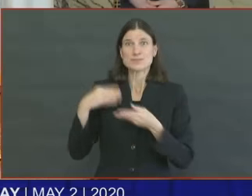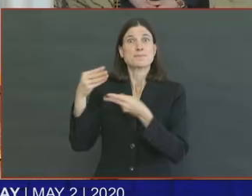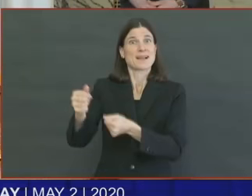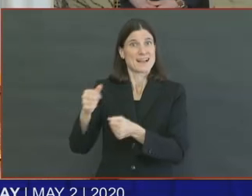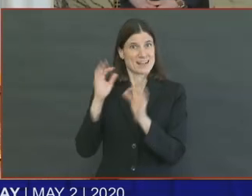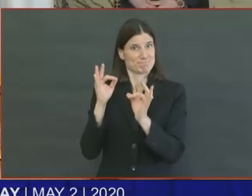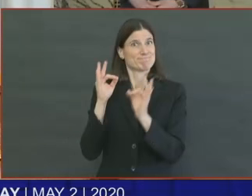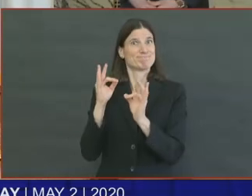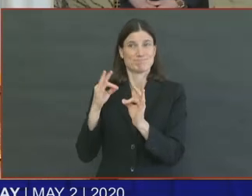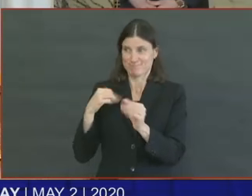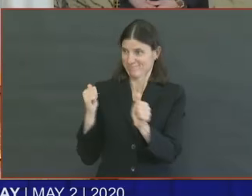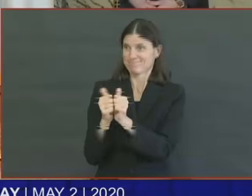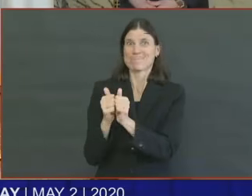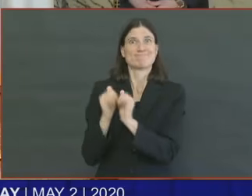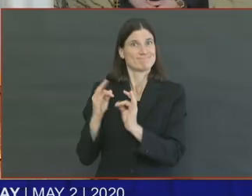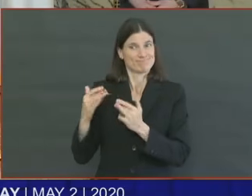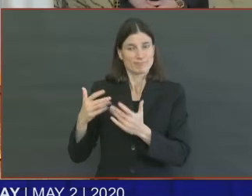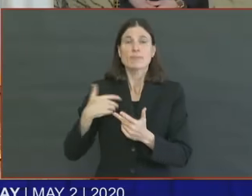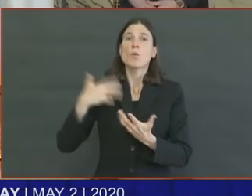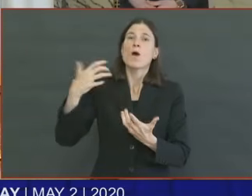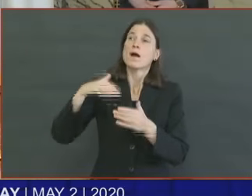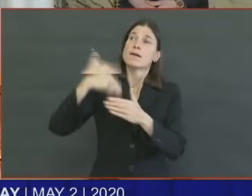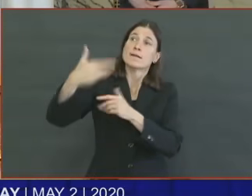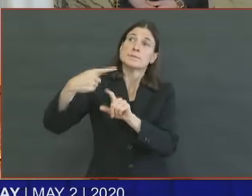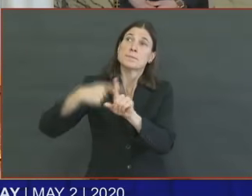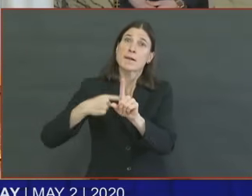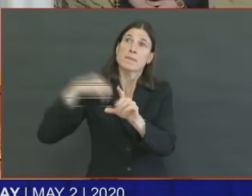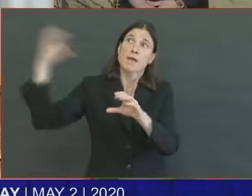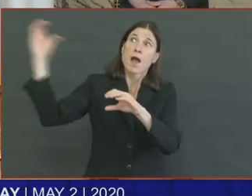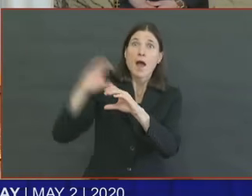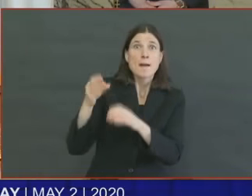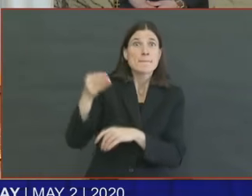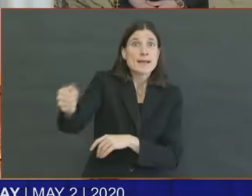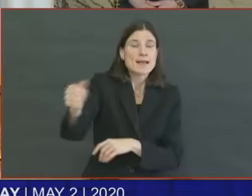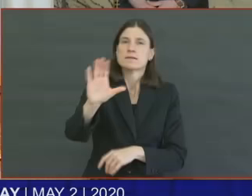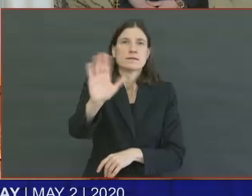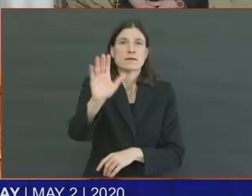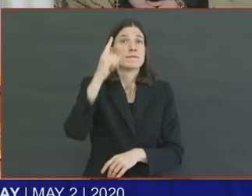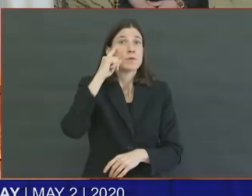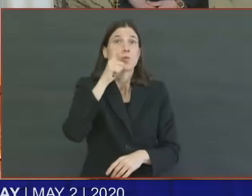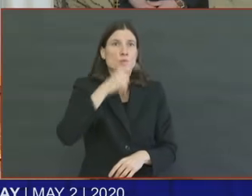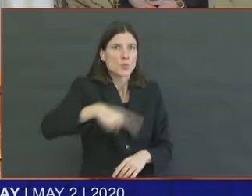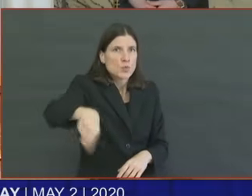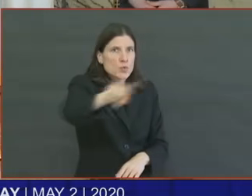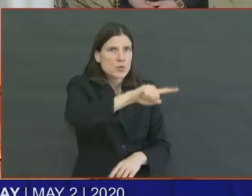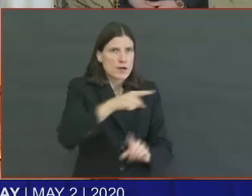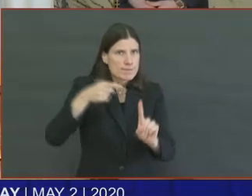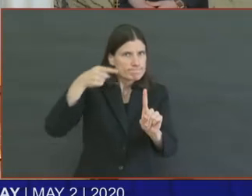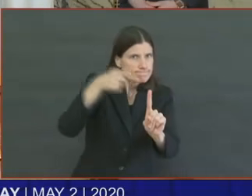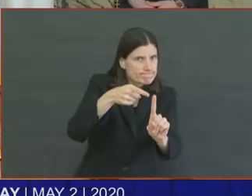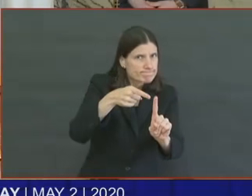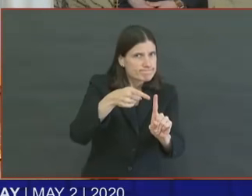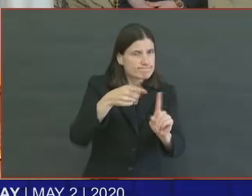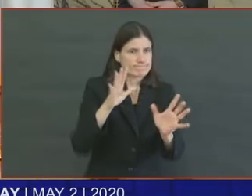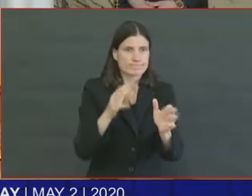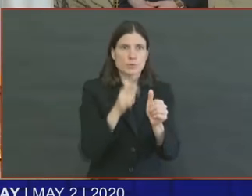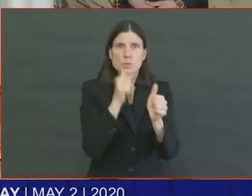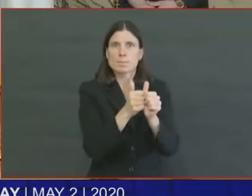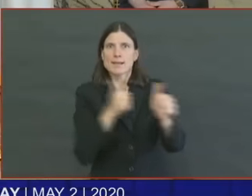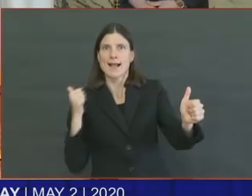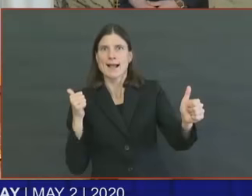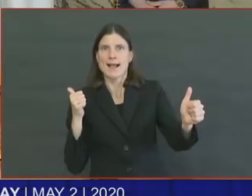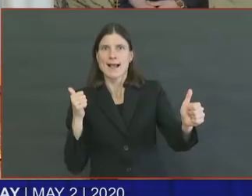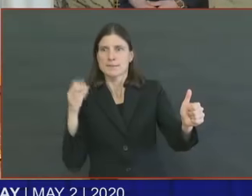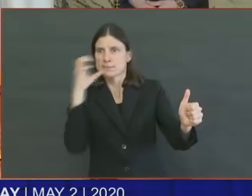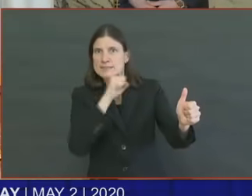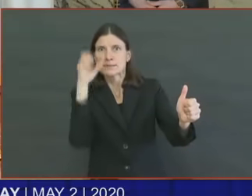potential eviction. Reminder, you can't be evicted because until May 17th, the courts are closed. But if you're really behind in your